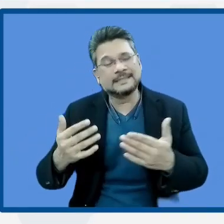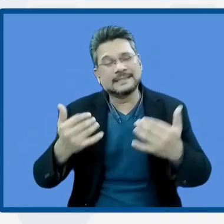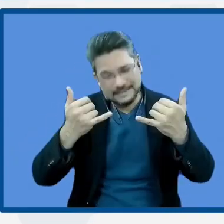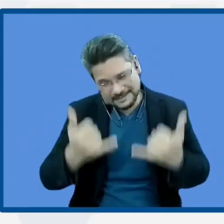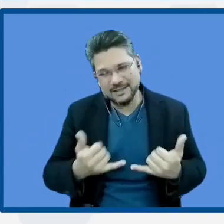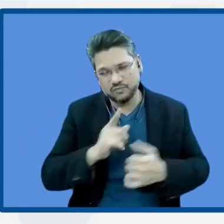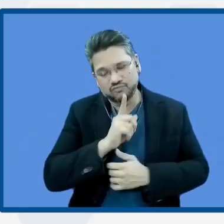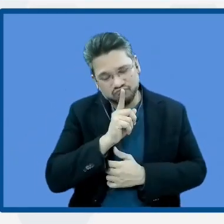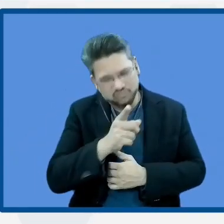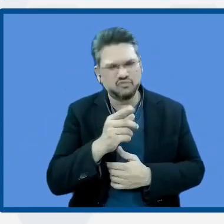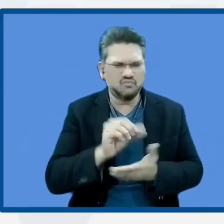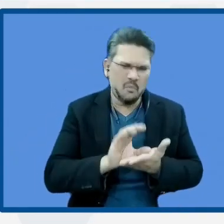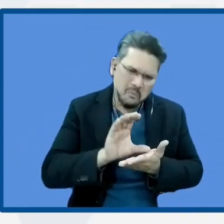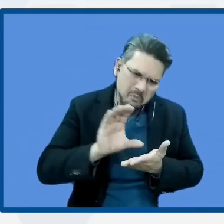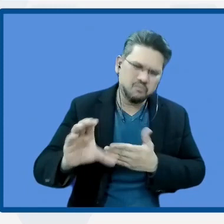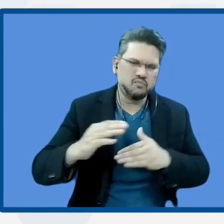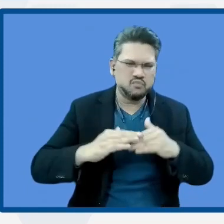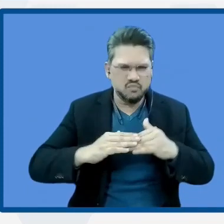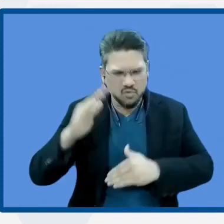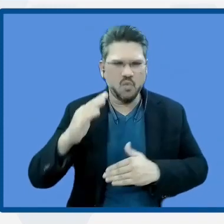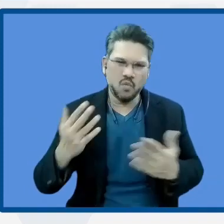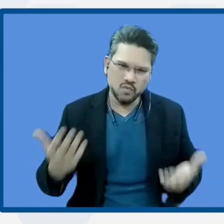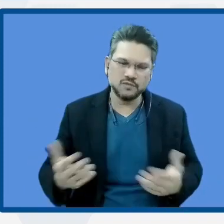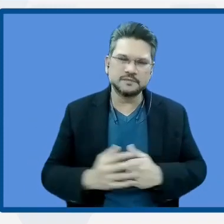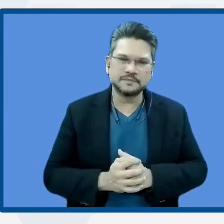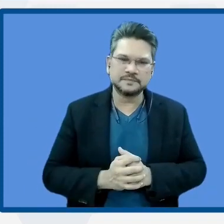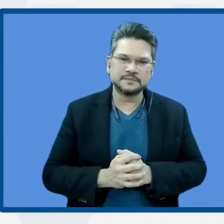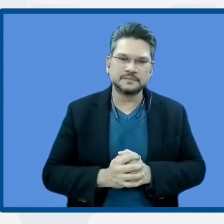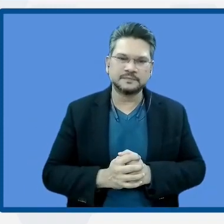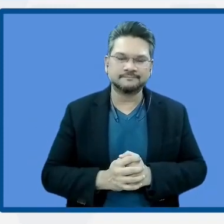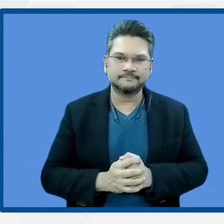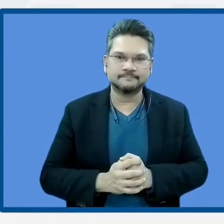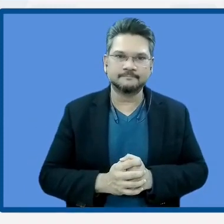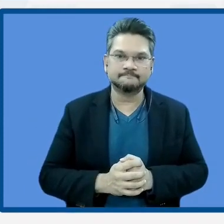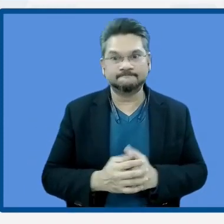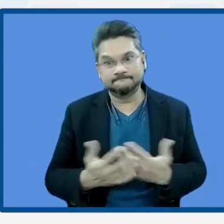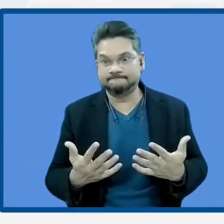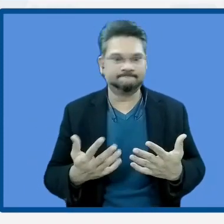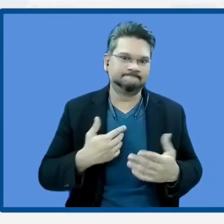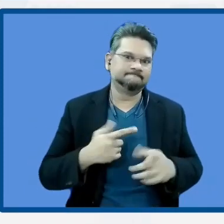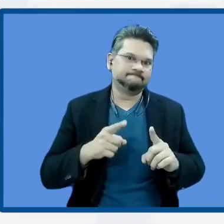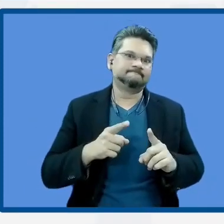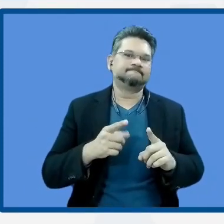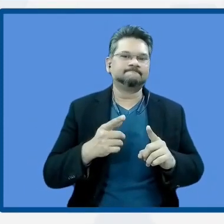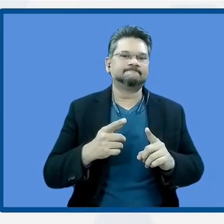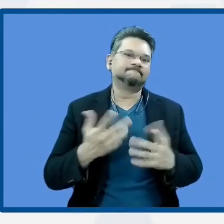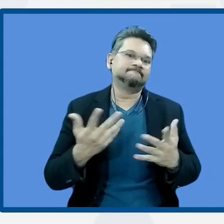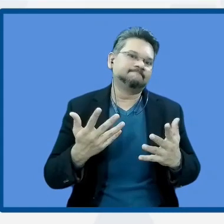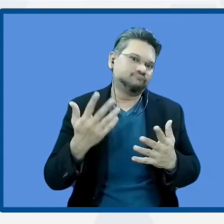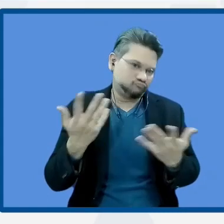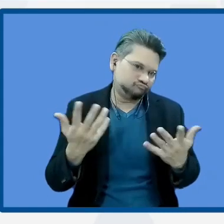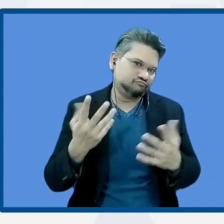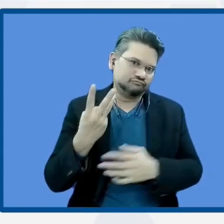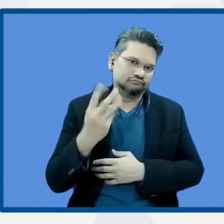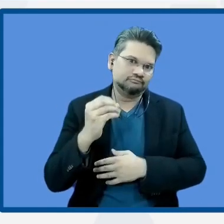the proof of the fact that we haven't achieved that much over the past 30 years. That